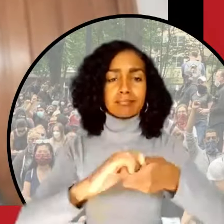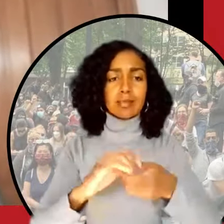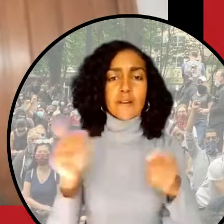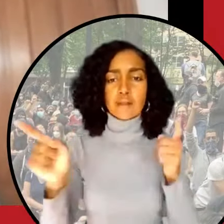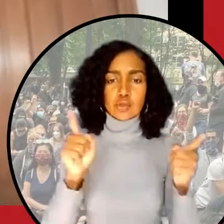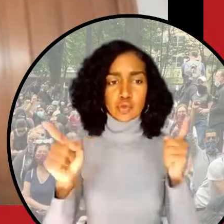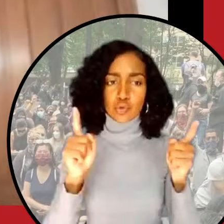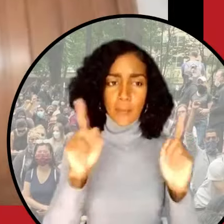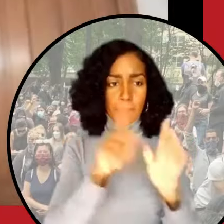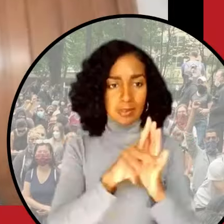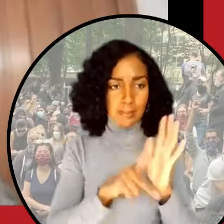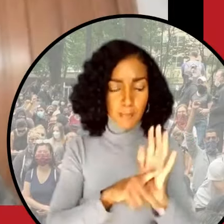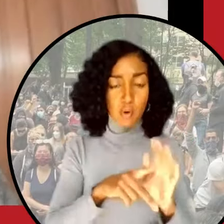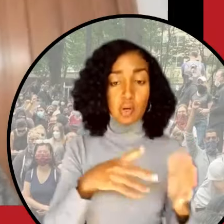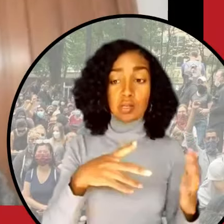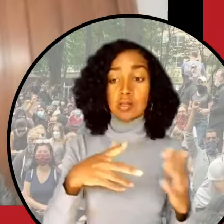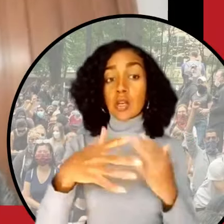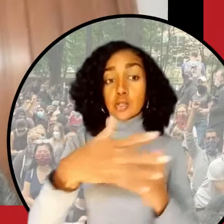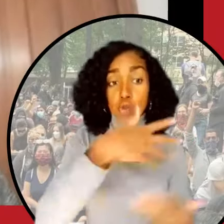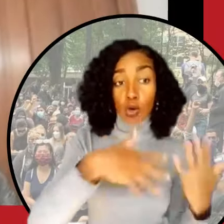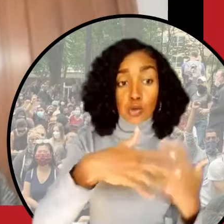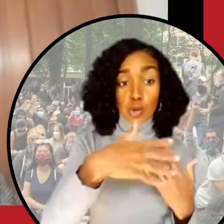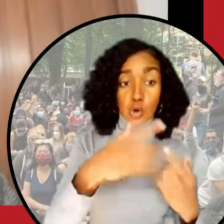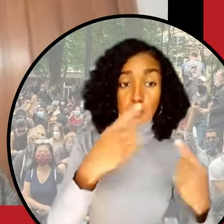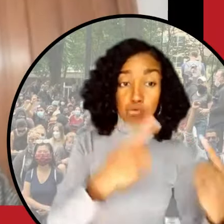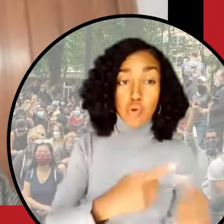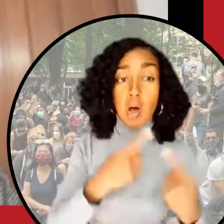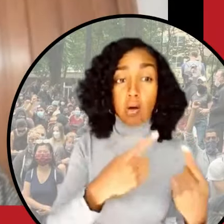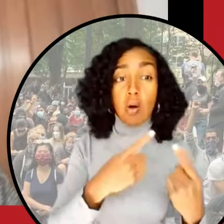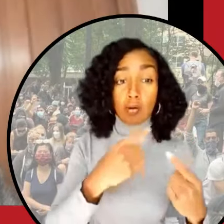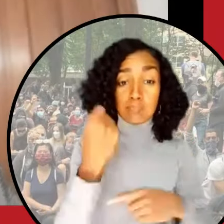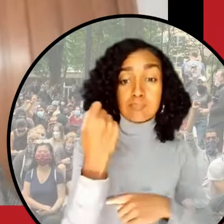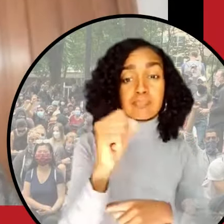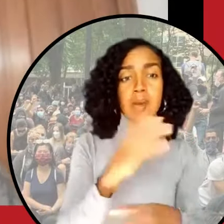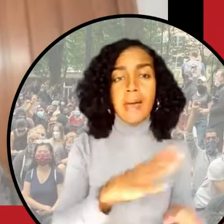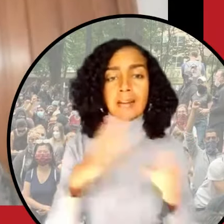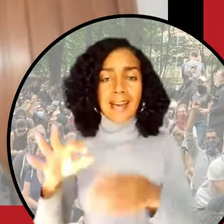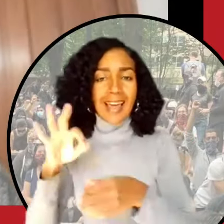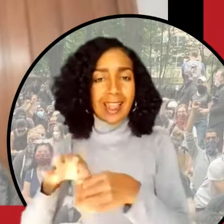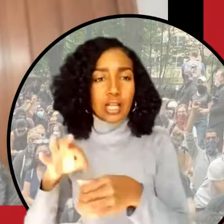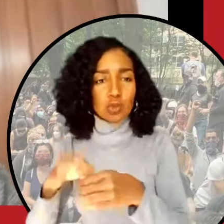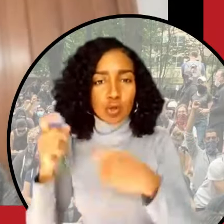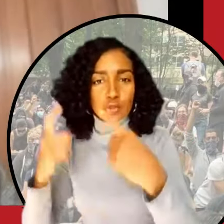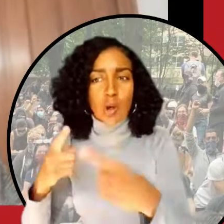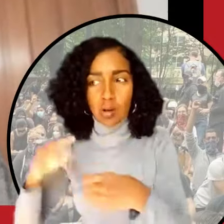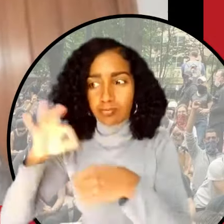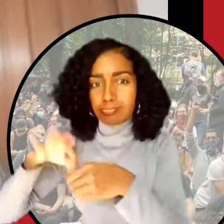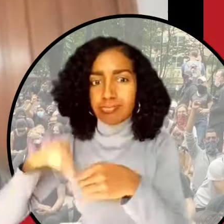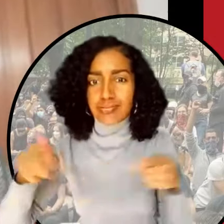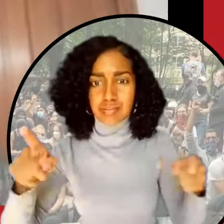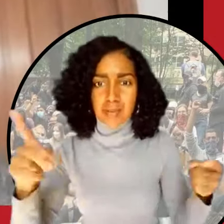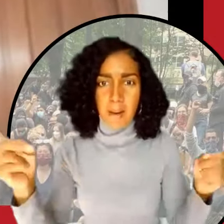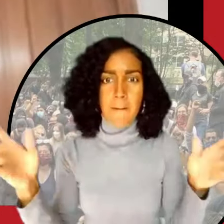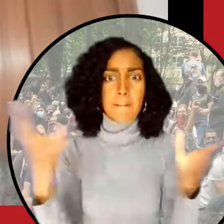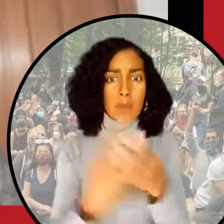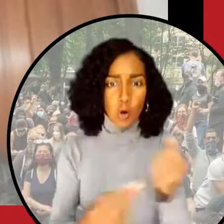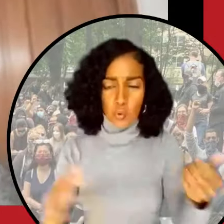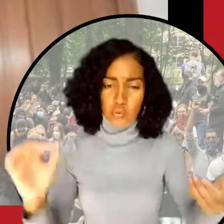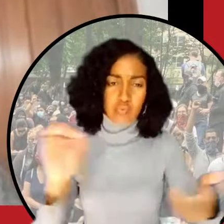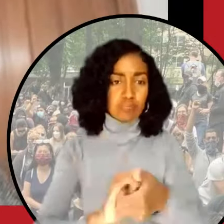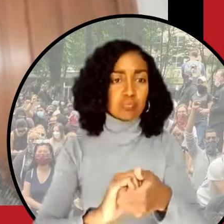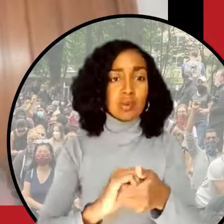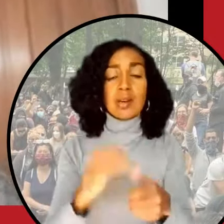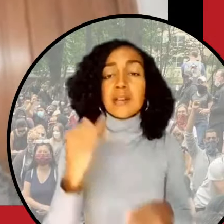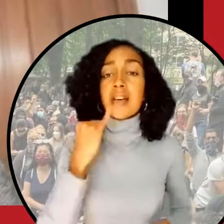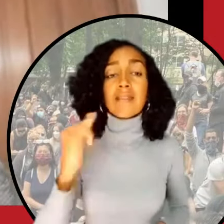struggle and the electoral struggle going side by side. Because if the mass was a purely electoral